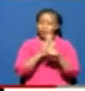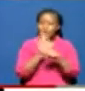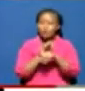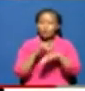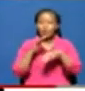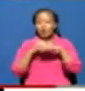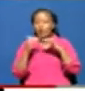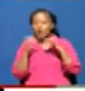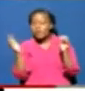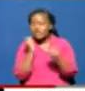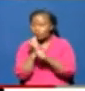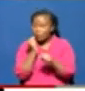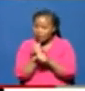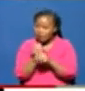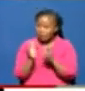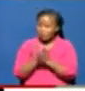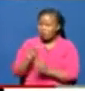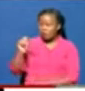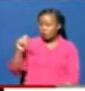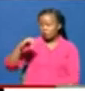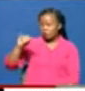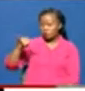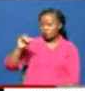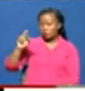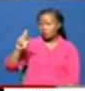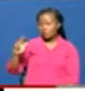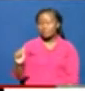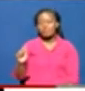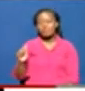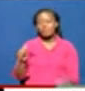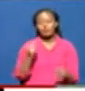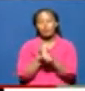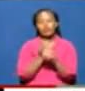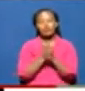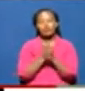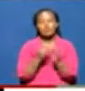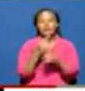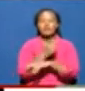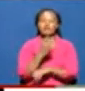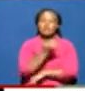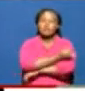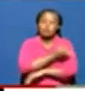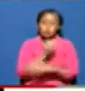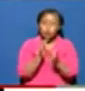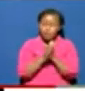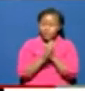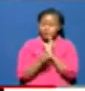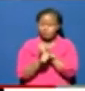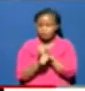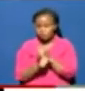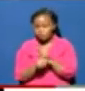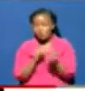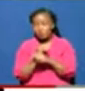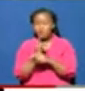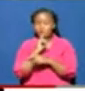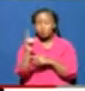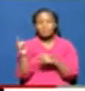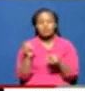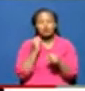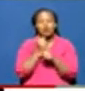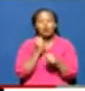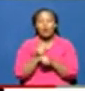quite a bit of work in terms of digitizing different agencies and making sure that that work is distributed in a way that the youth can participate. If